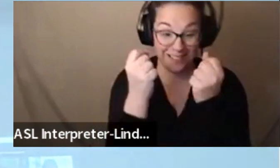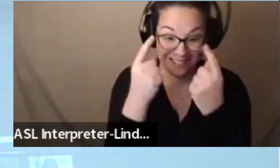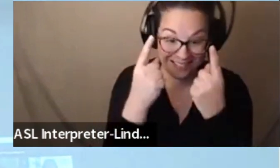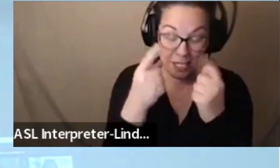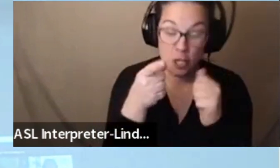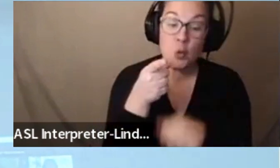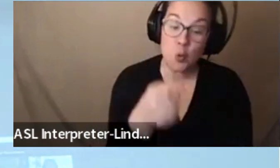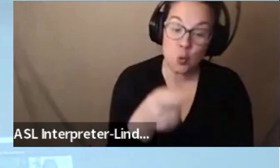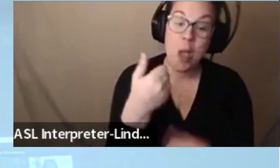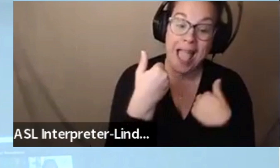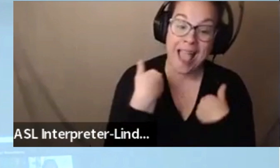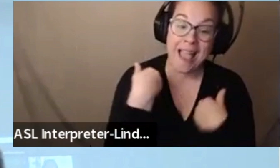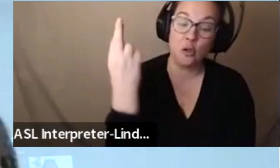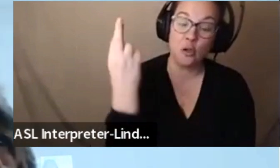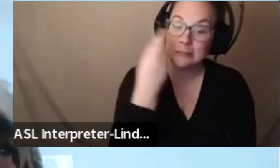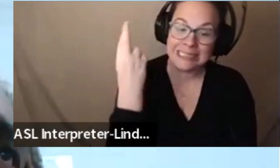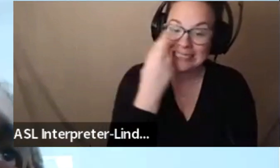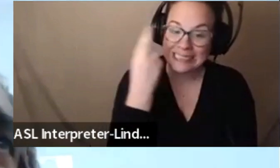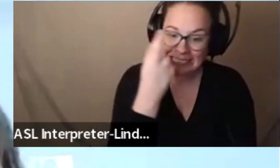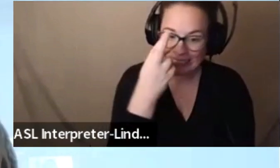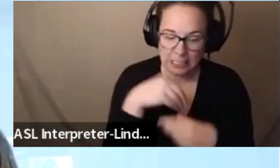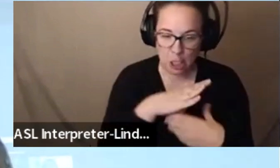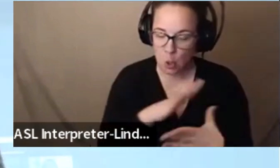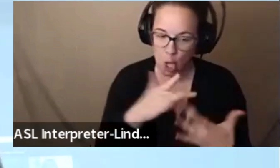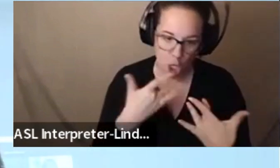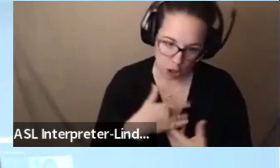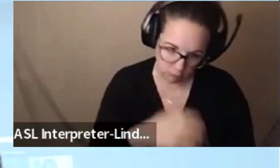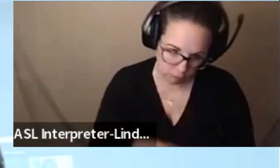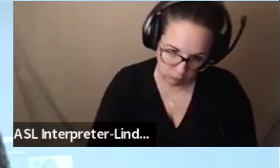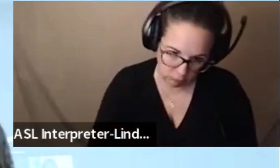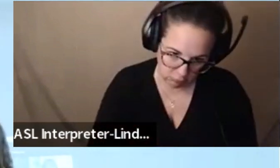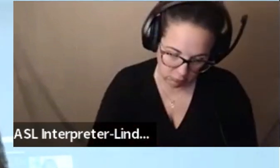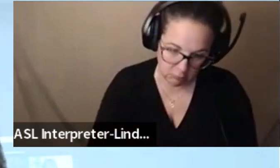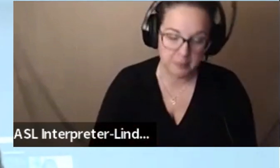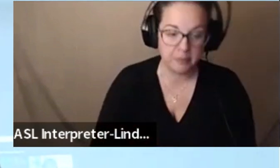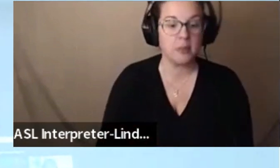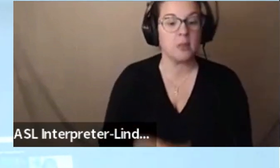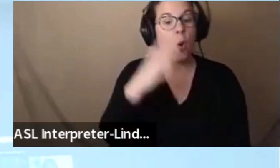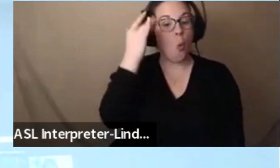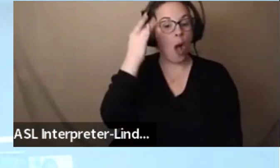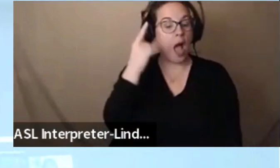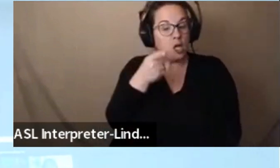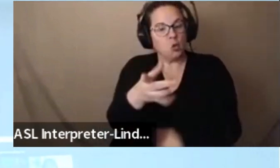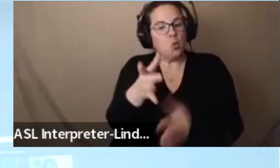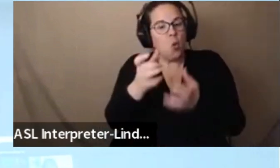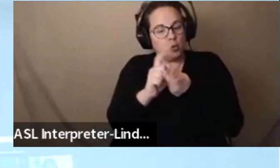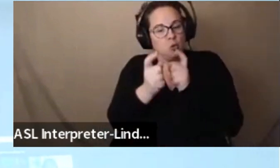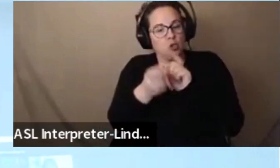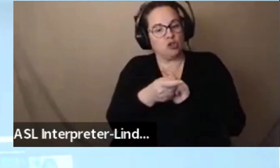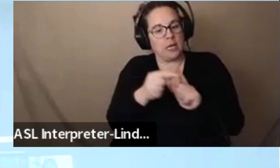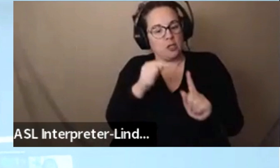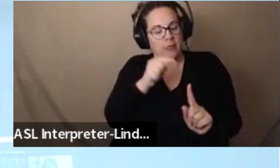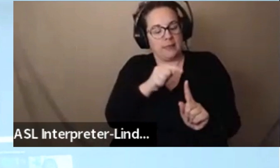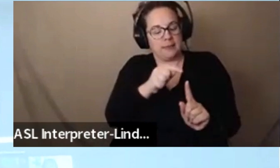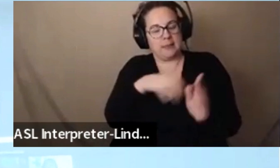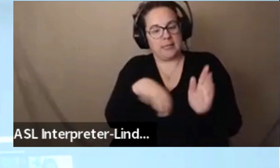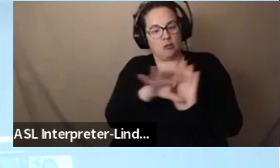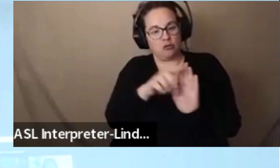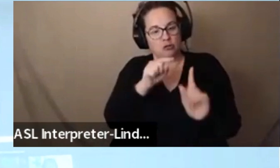why are you changing? There's a reason in your heart that you are changing the